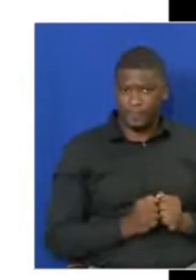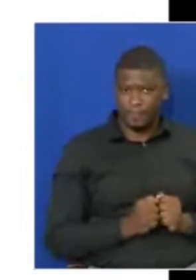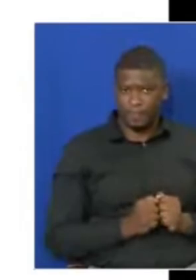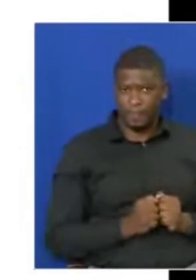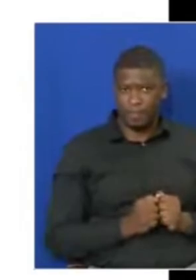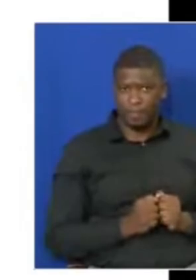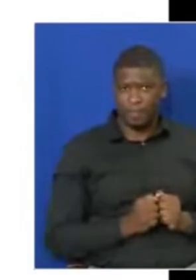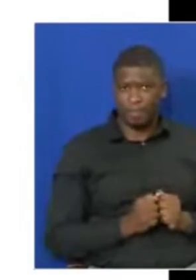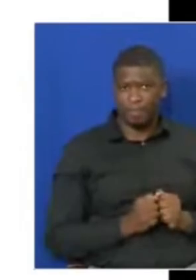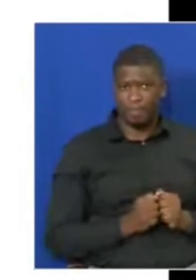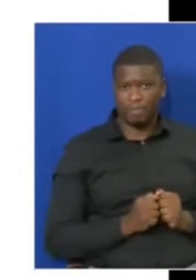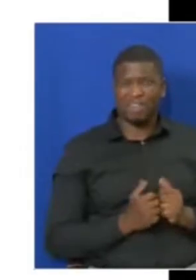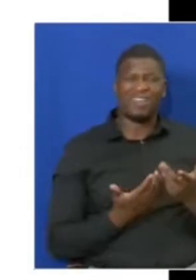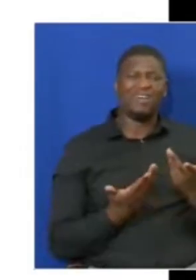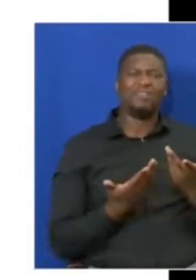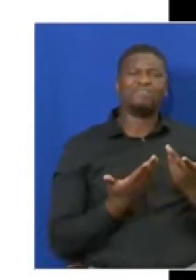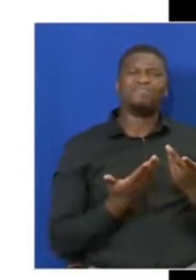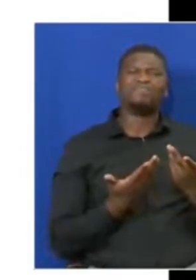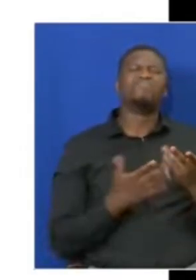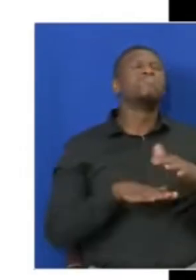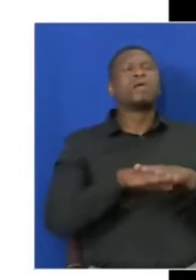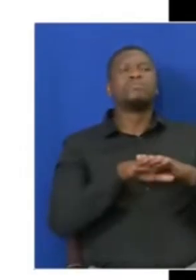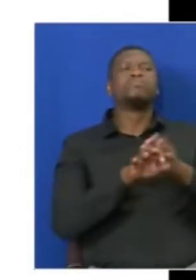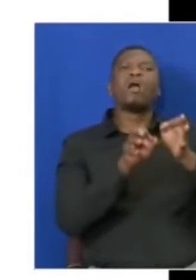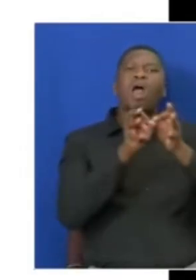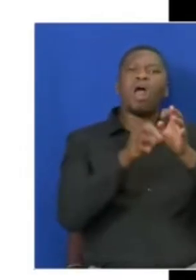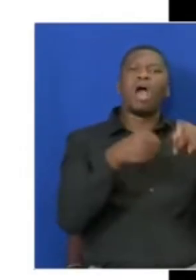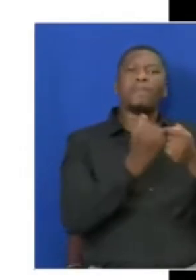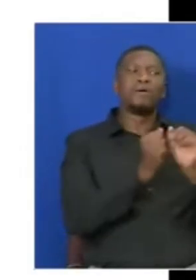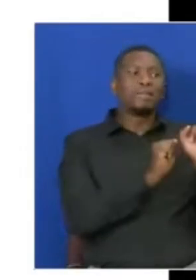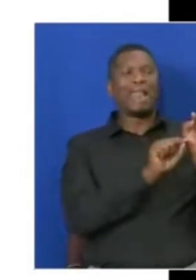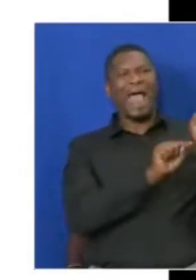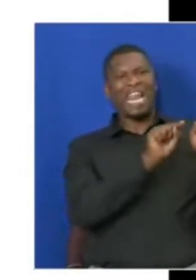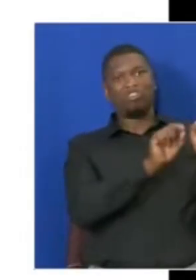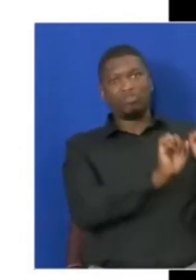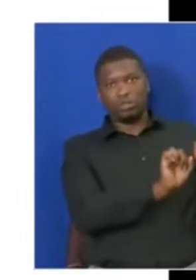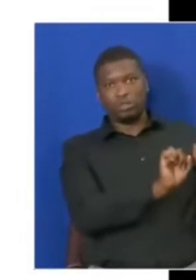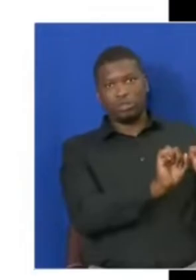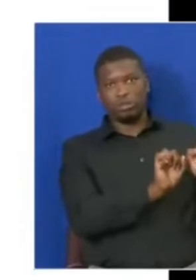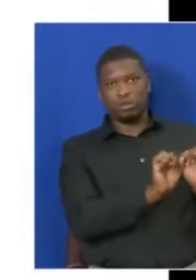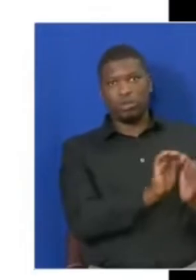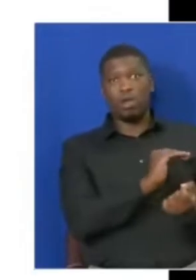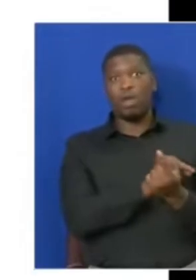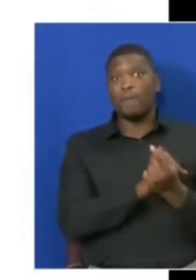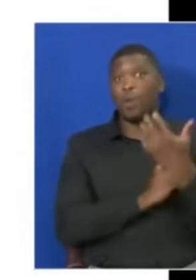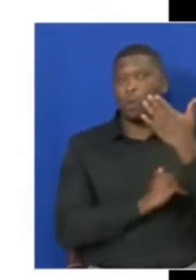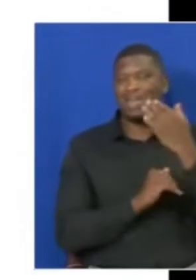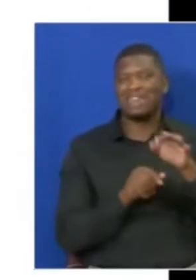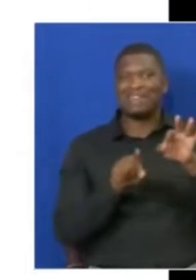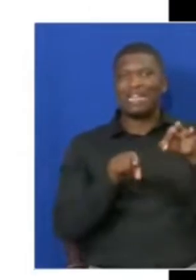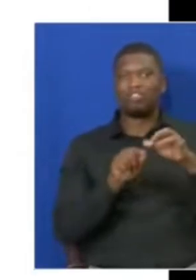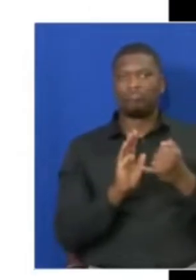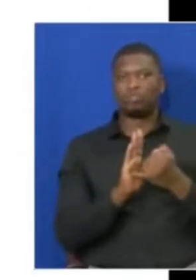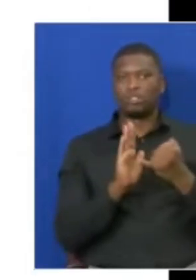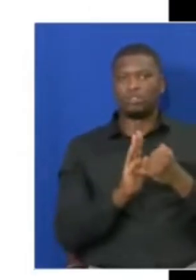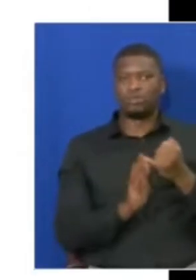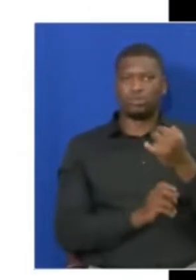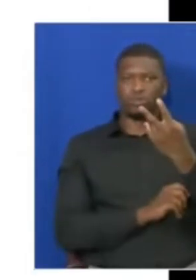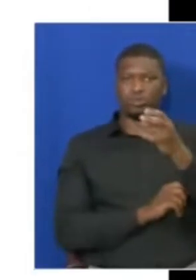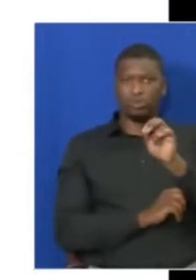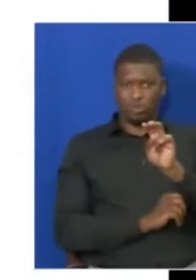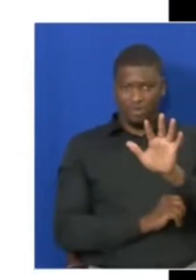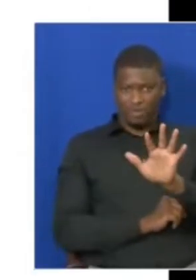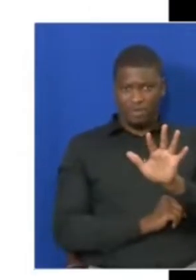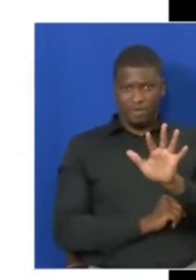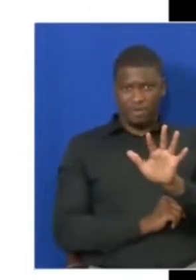basically continuing with that allegation. And that's 13 January 2025. On